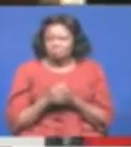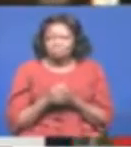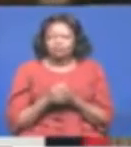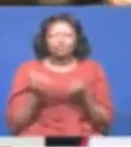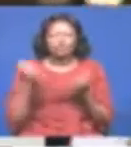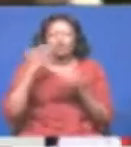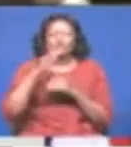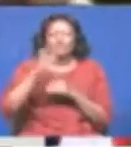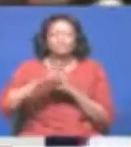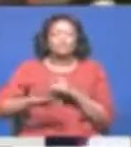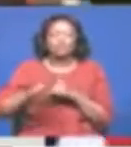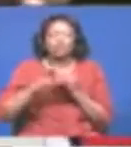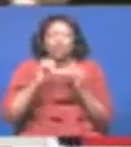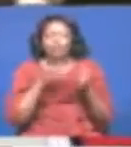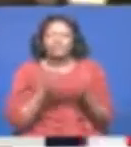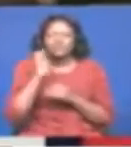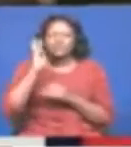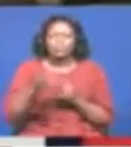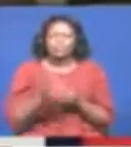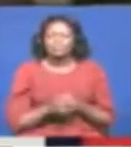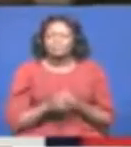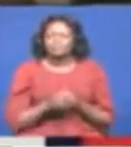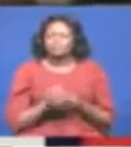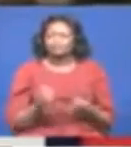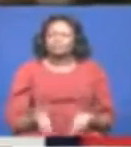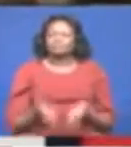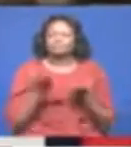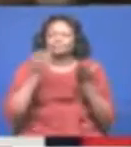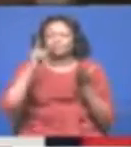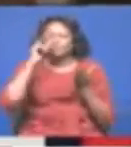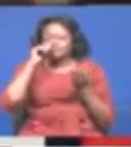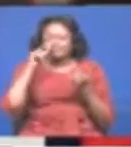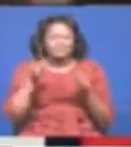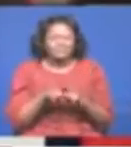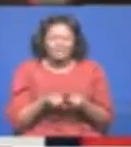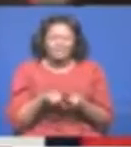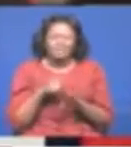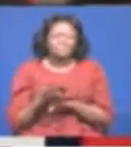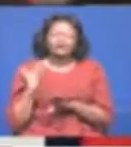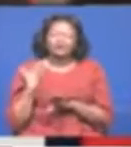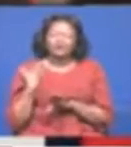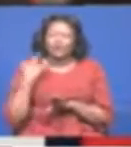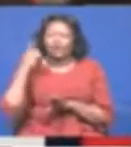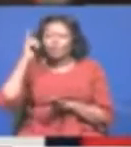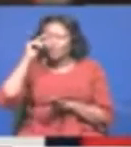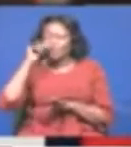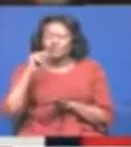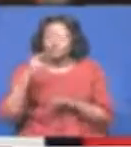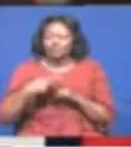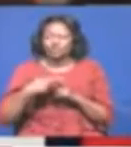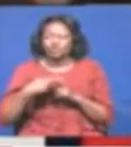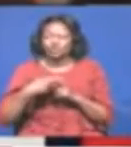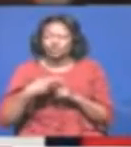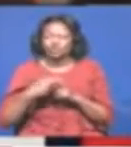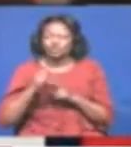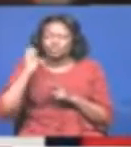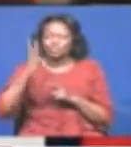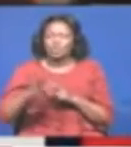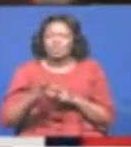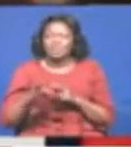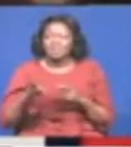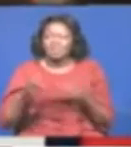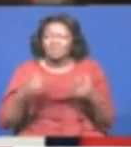opportunities. We will revive Mombasa to the glory of old. Mombasa soon will see a revamp